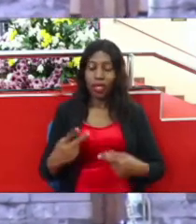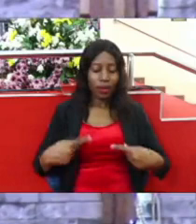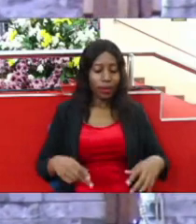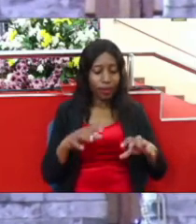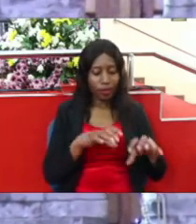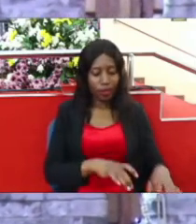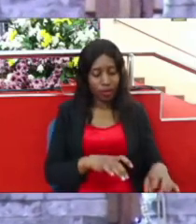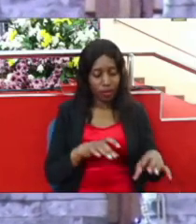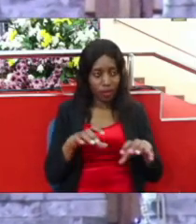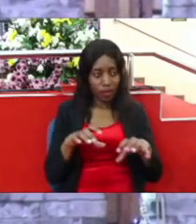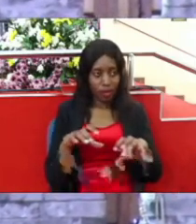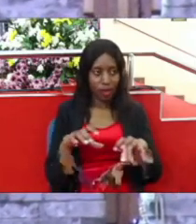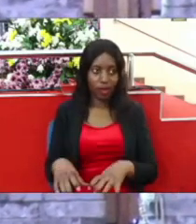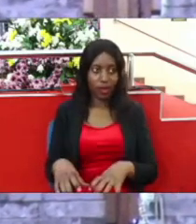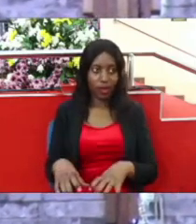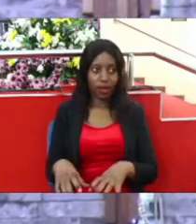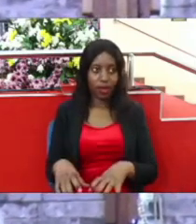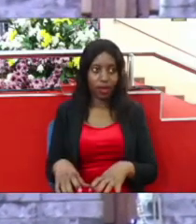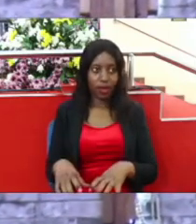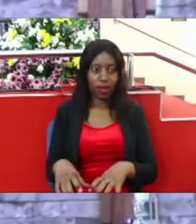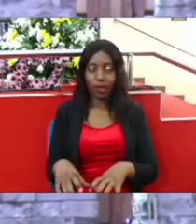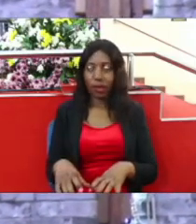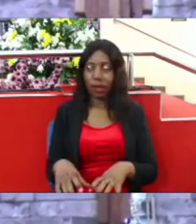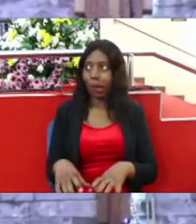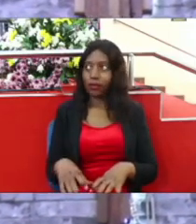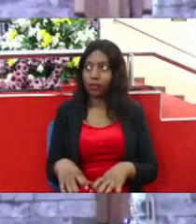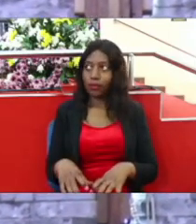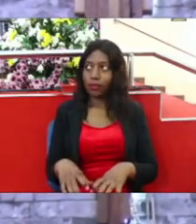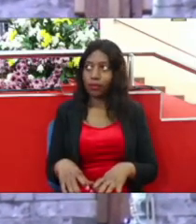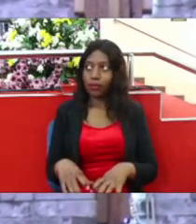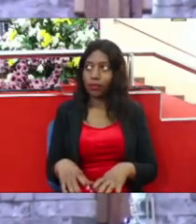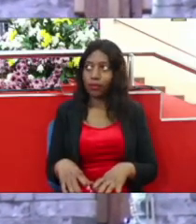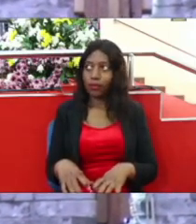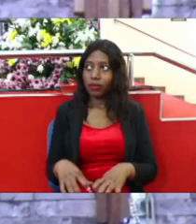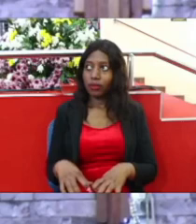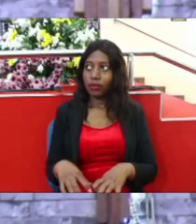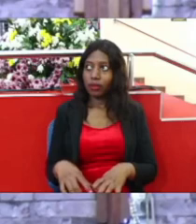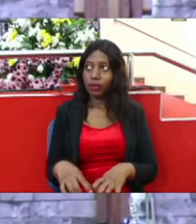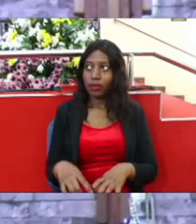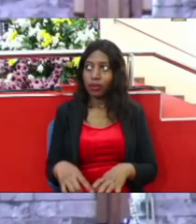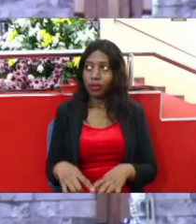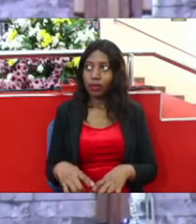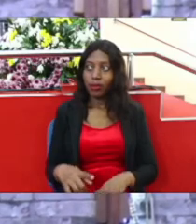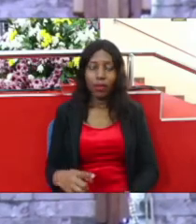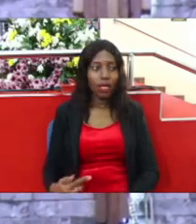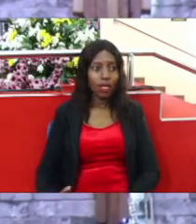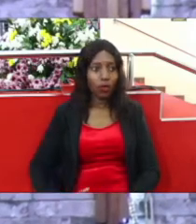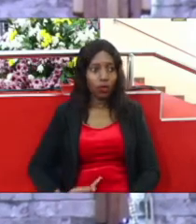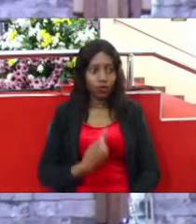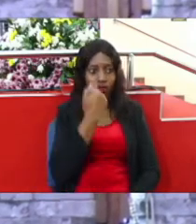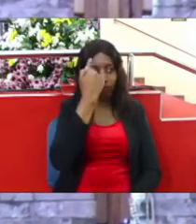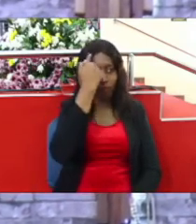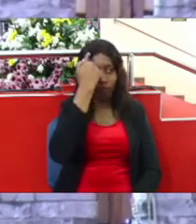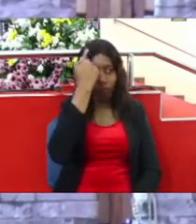call them spears or people, with a spear through their belly to their head, so that the enemies and